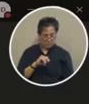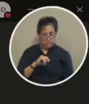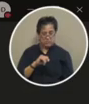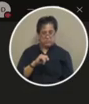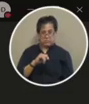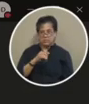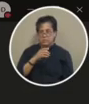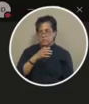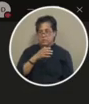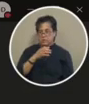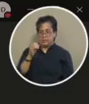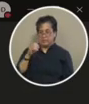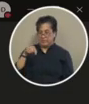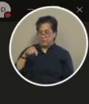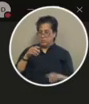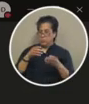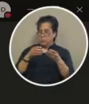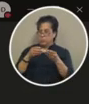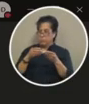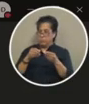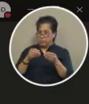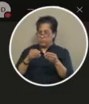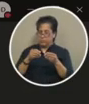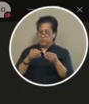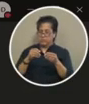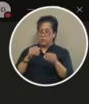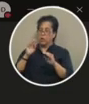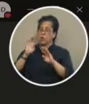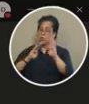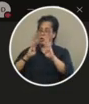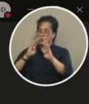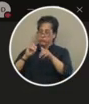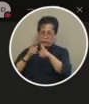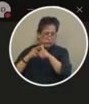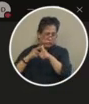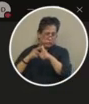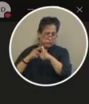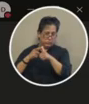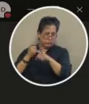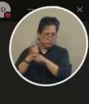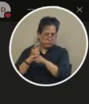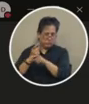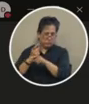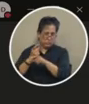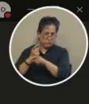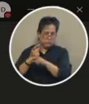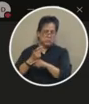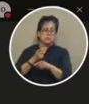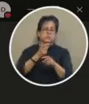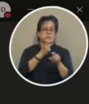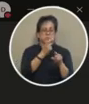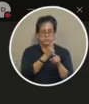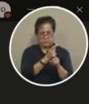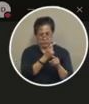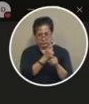Maria, this property went out to auction first. Is that correct? That is